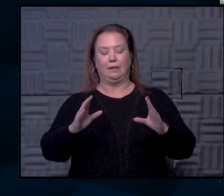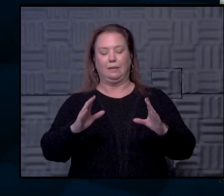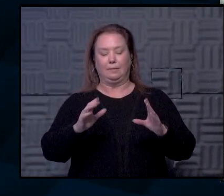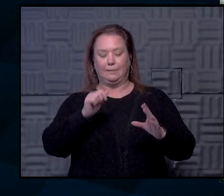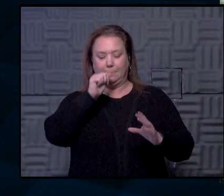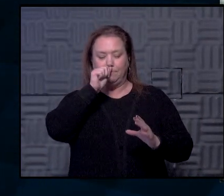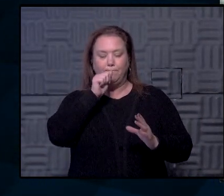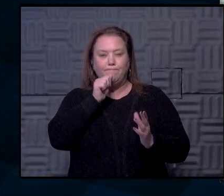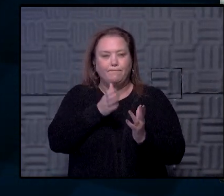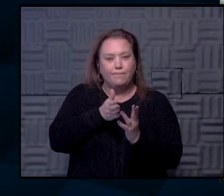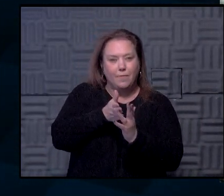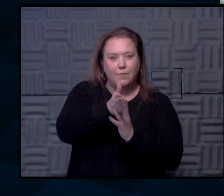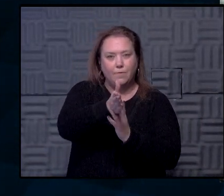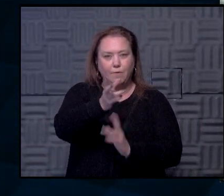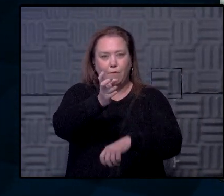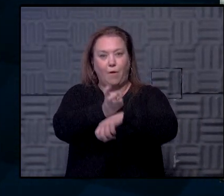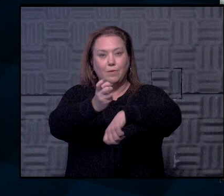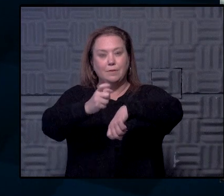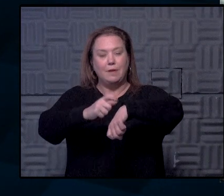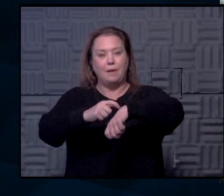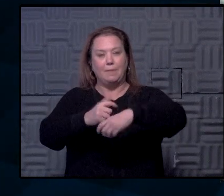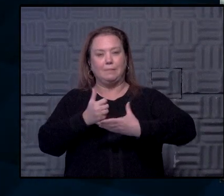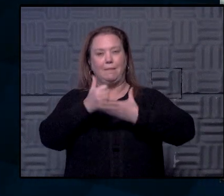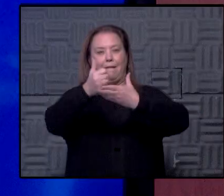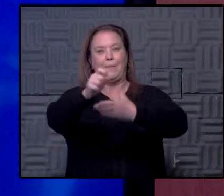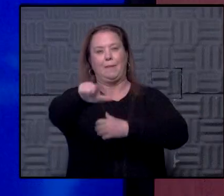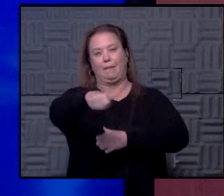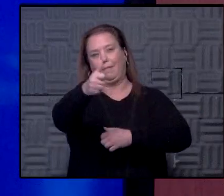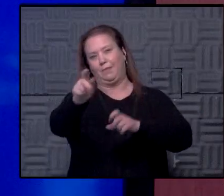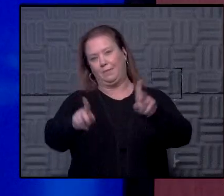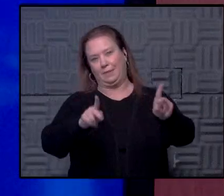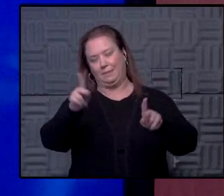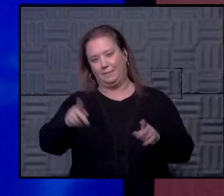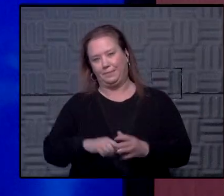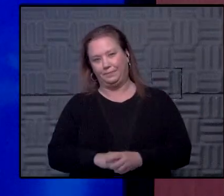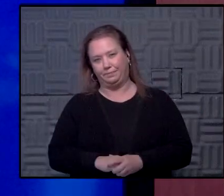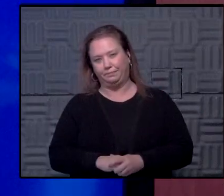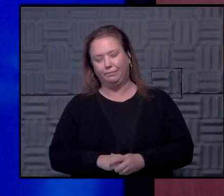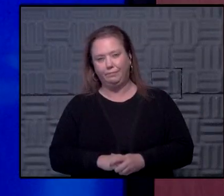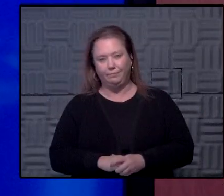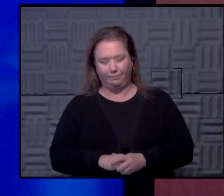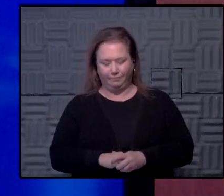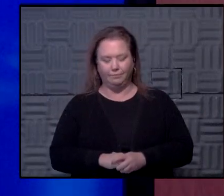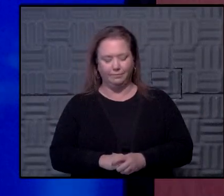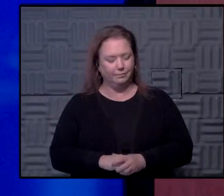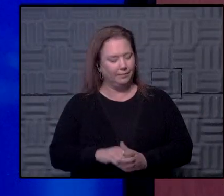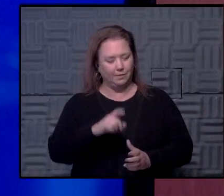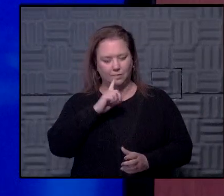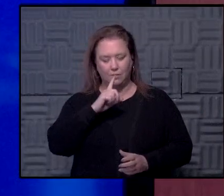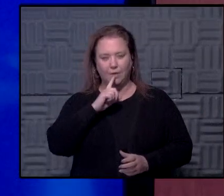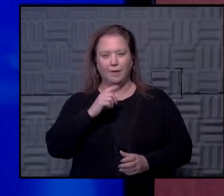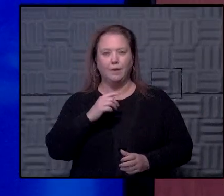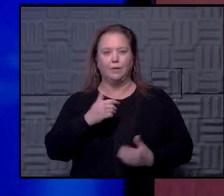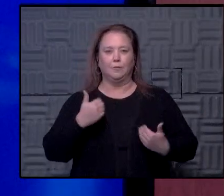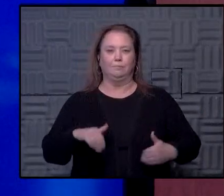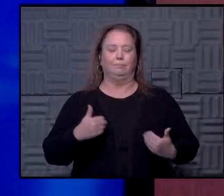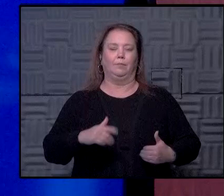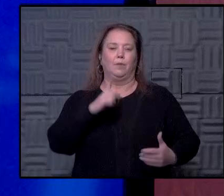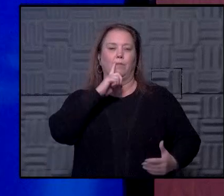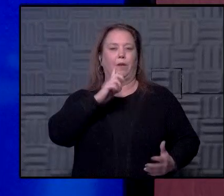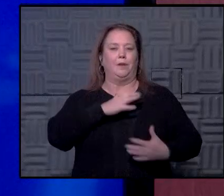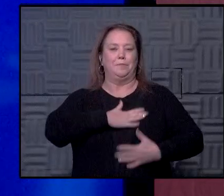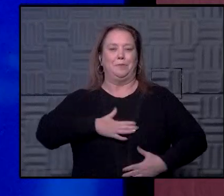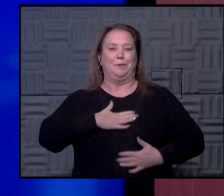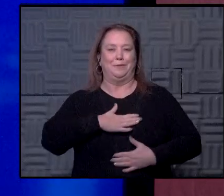times, we believe, is by helping others. Yeah, well, I can't tell you how much we appreciate that, and thank you. Your masks